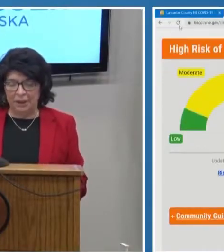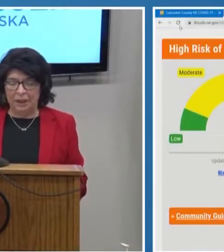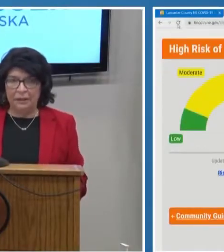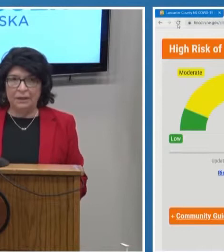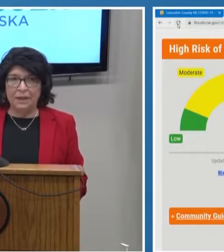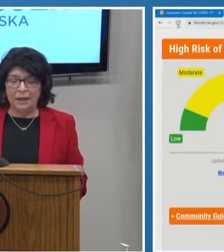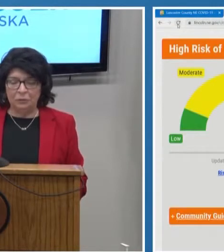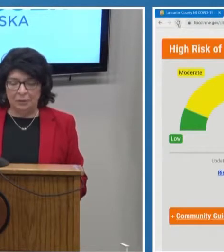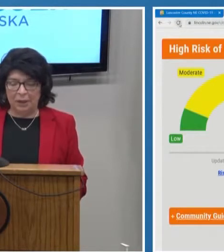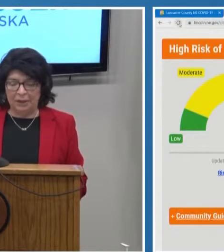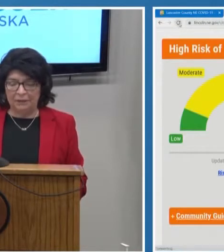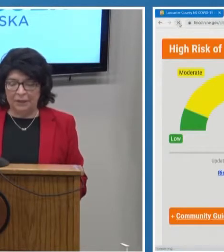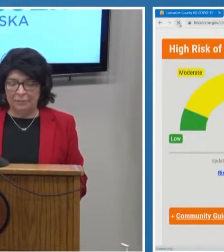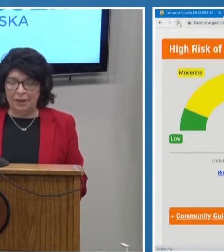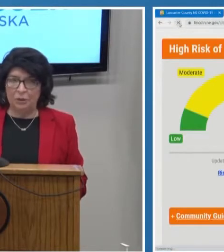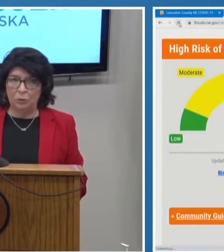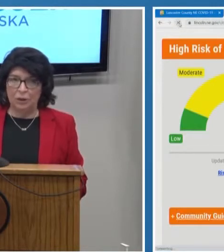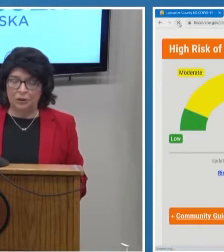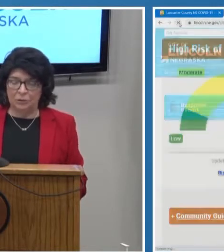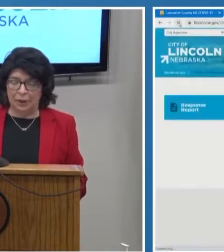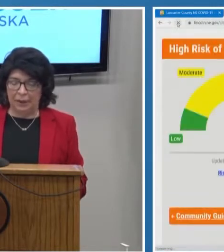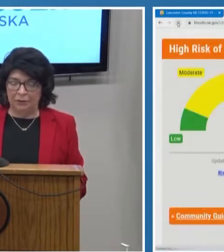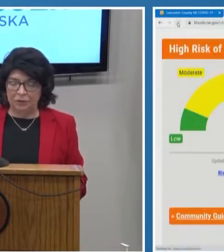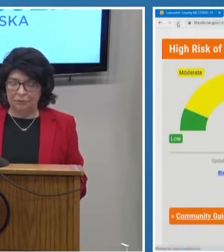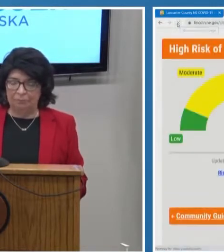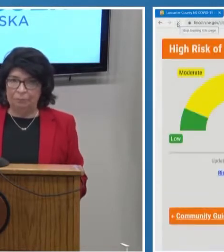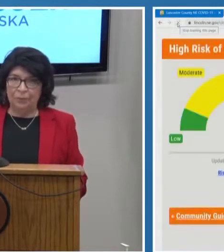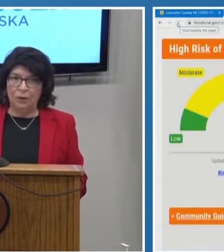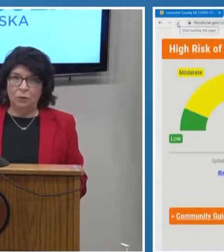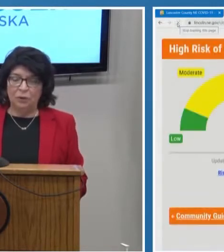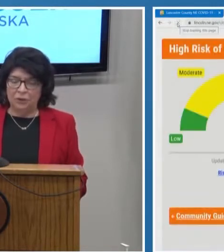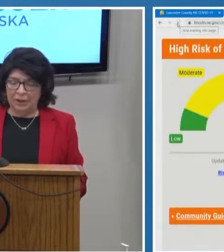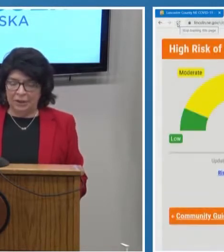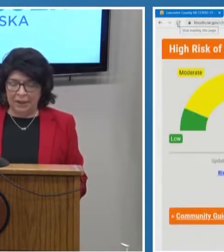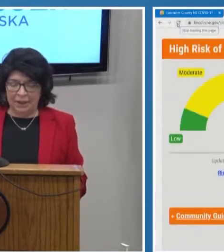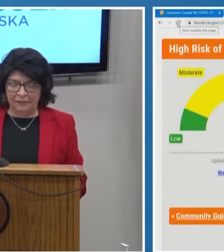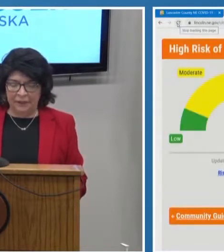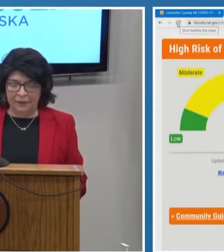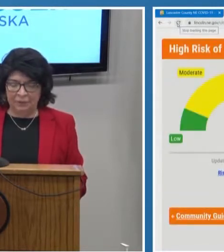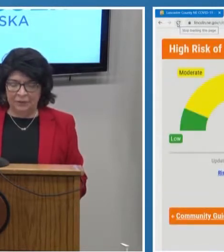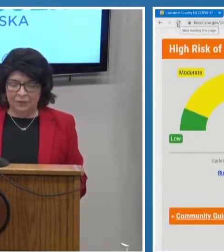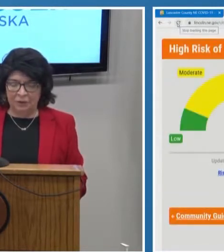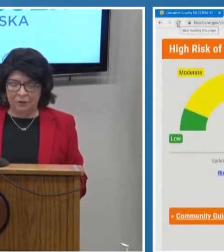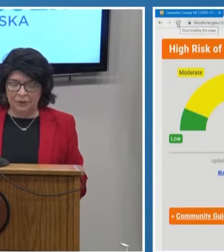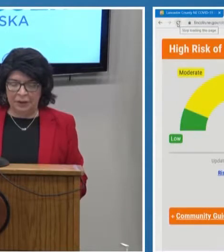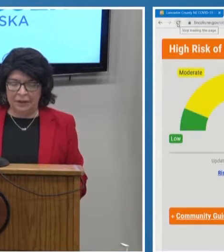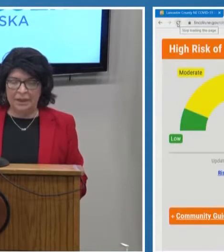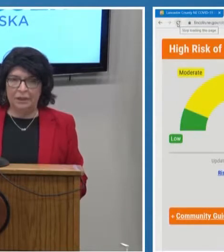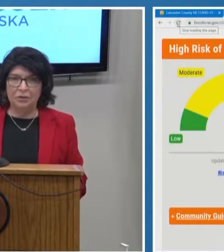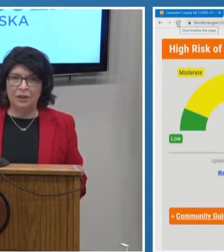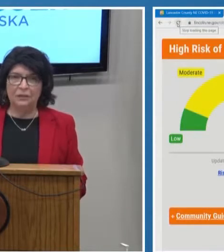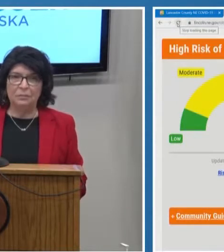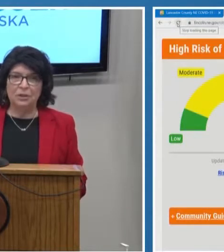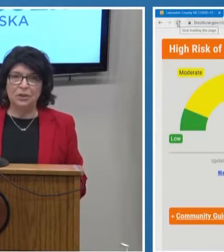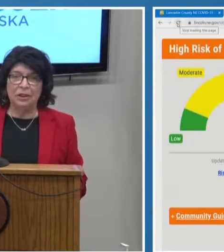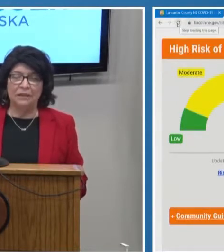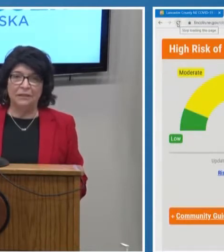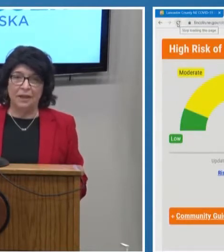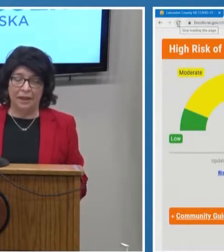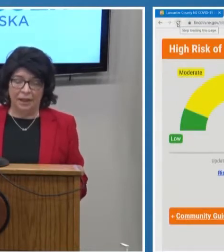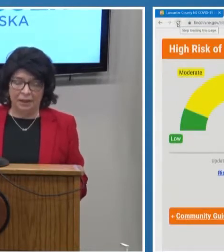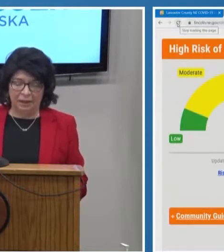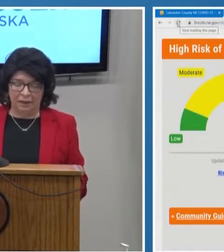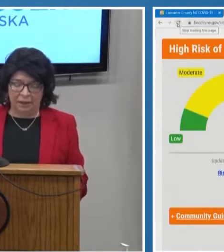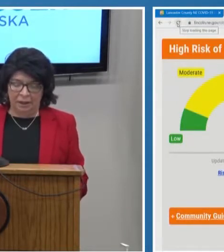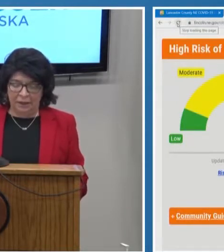which is interesting and here, I have We image using very slow turn